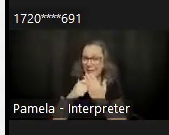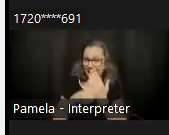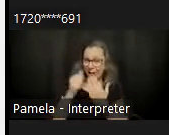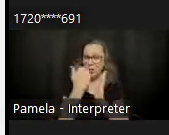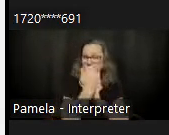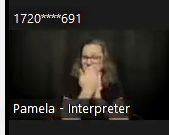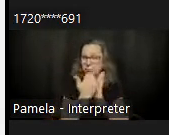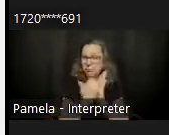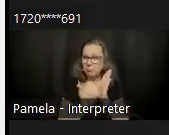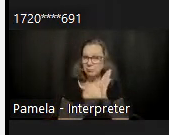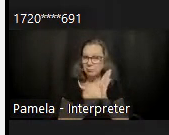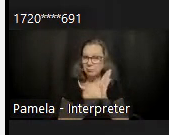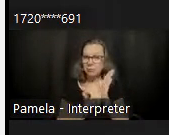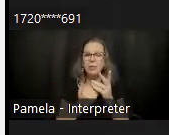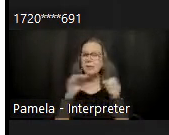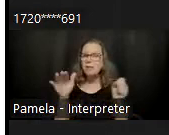a fully